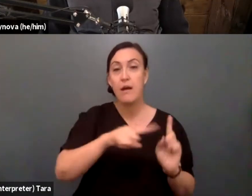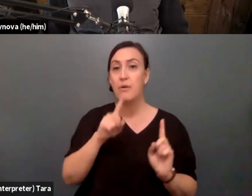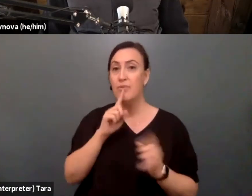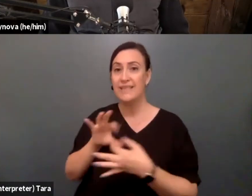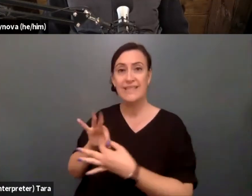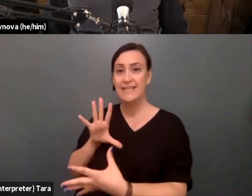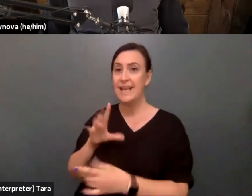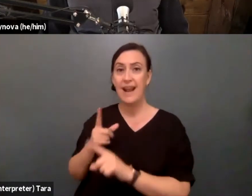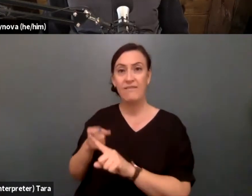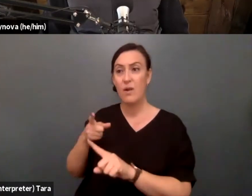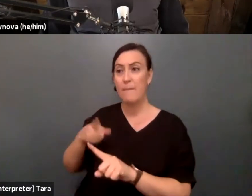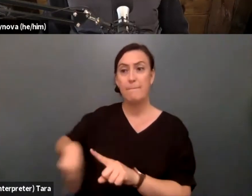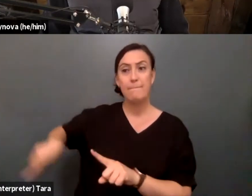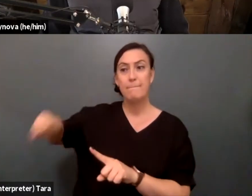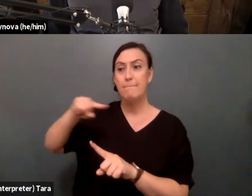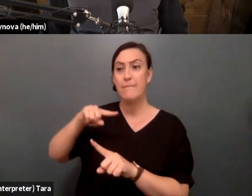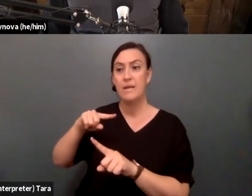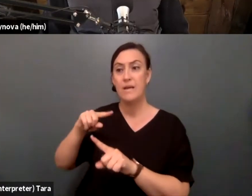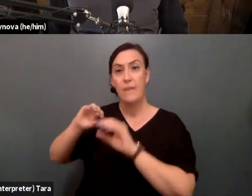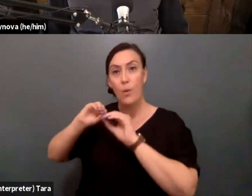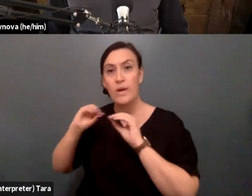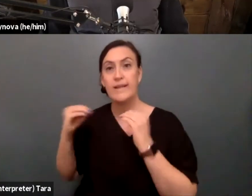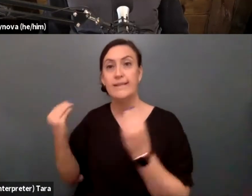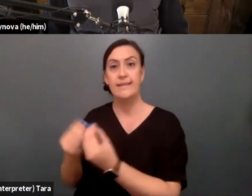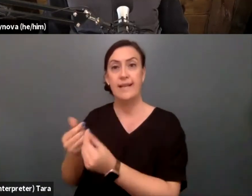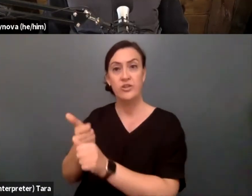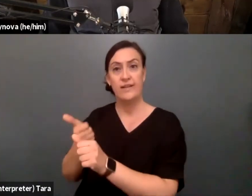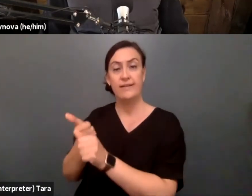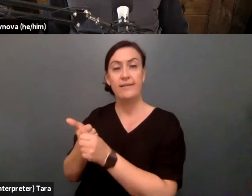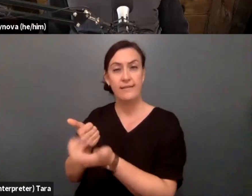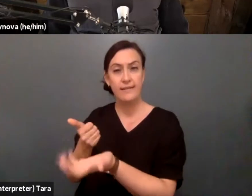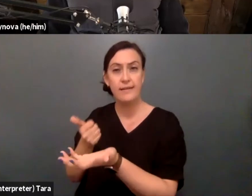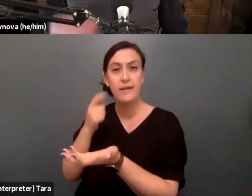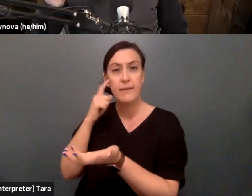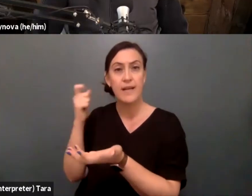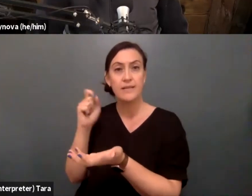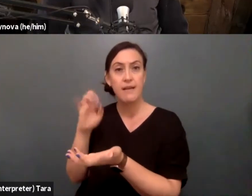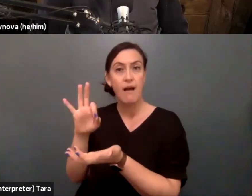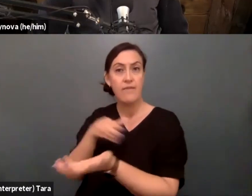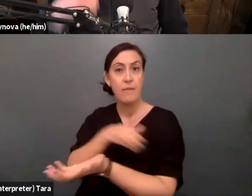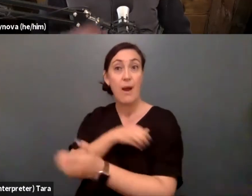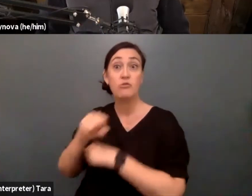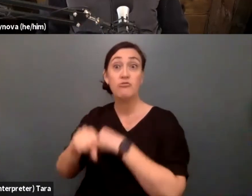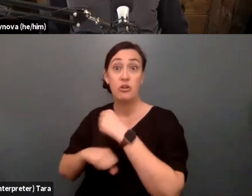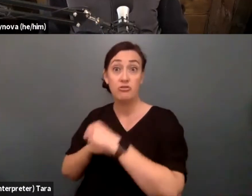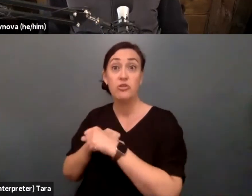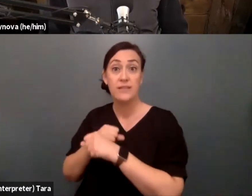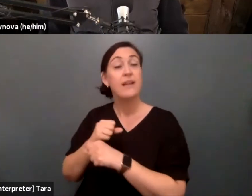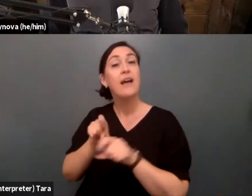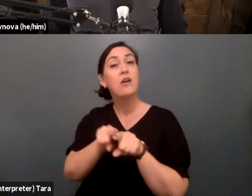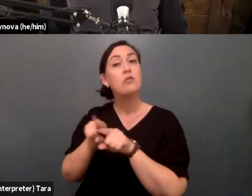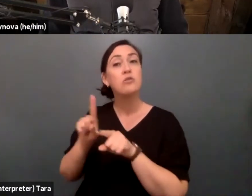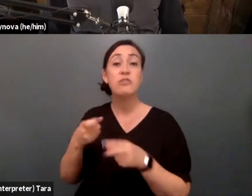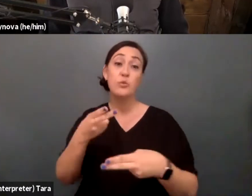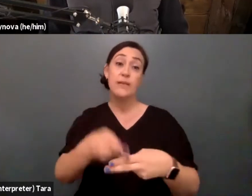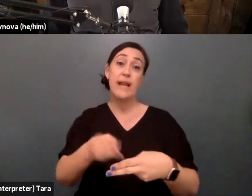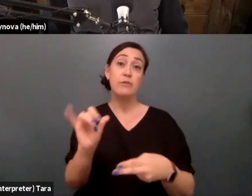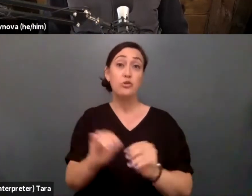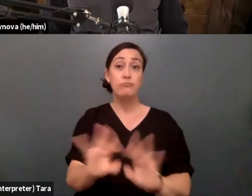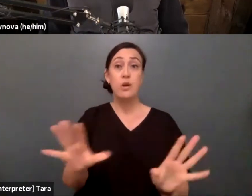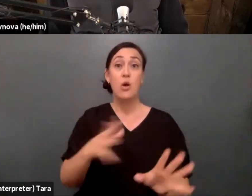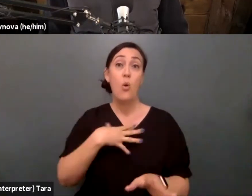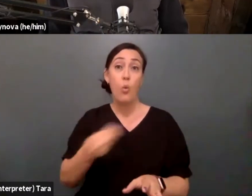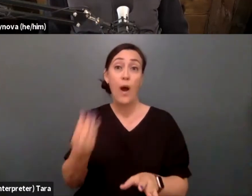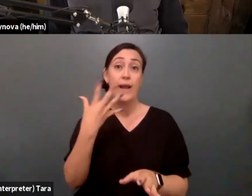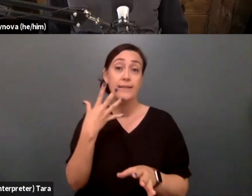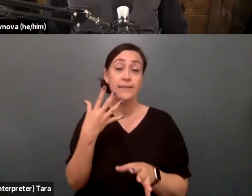disconnect in the organization that I worked for because of the power structures. And also, just to name it, white